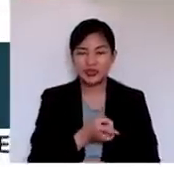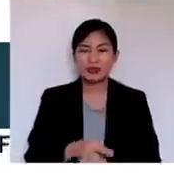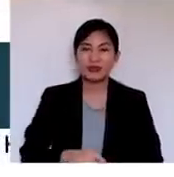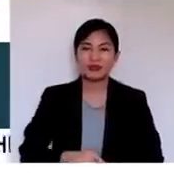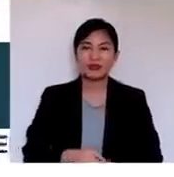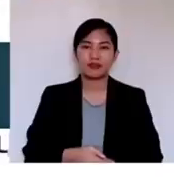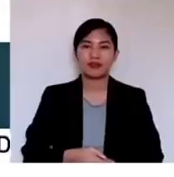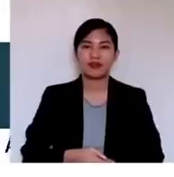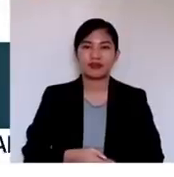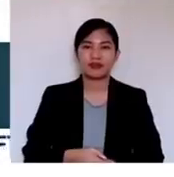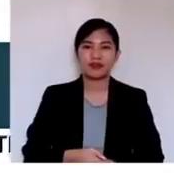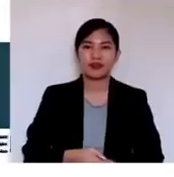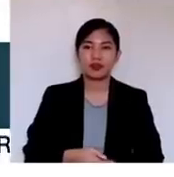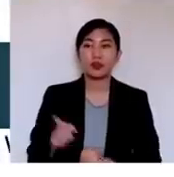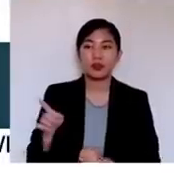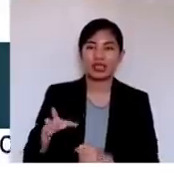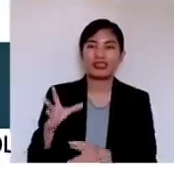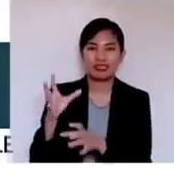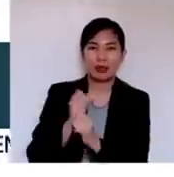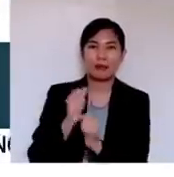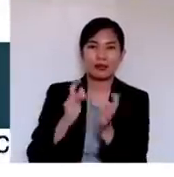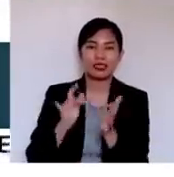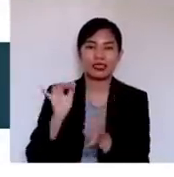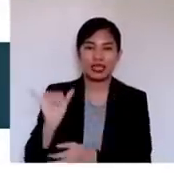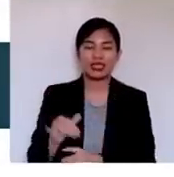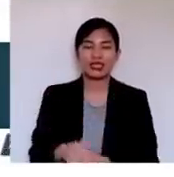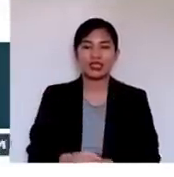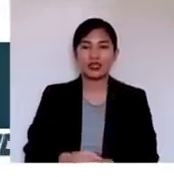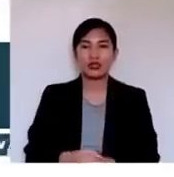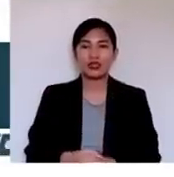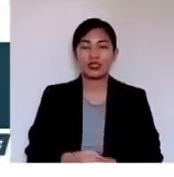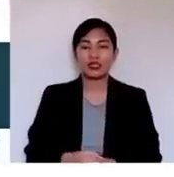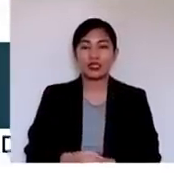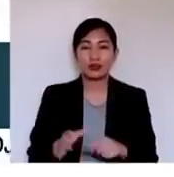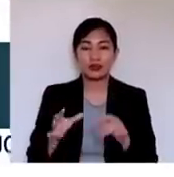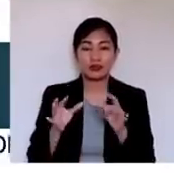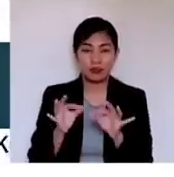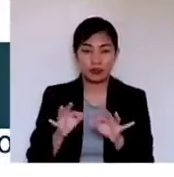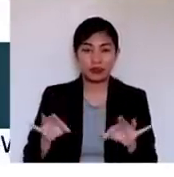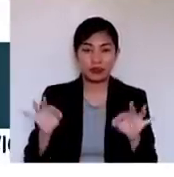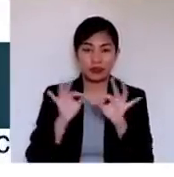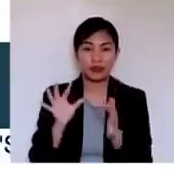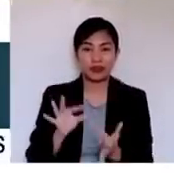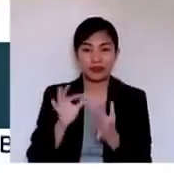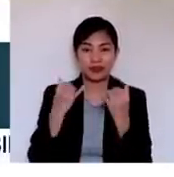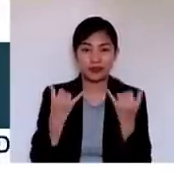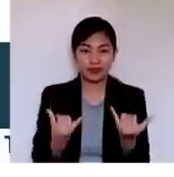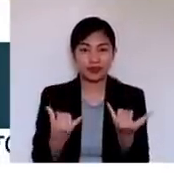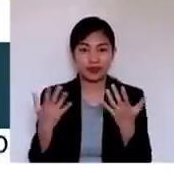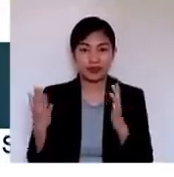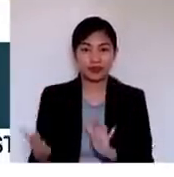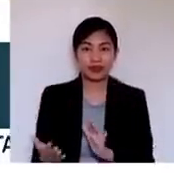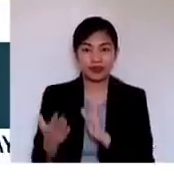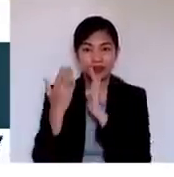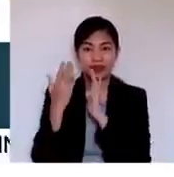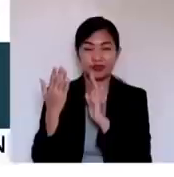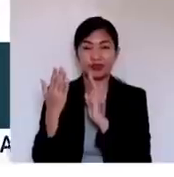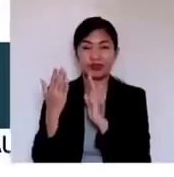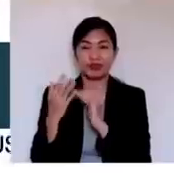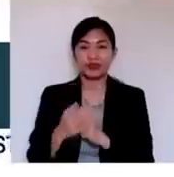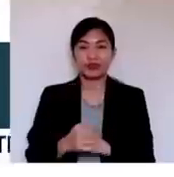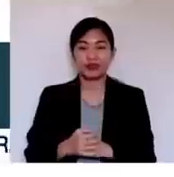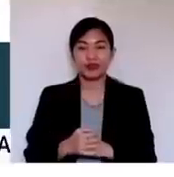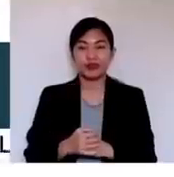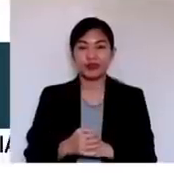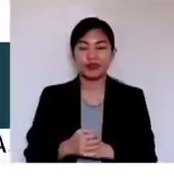I would really leverage on this, because at this stage in the campaign, especially now that face-to-face or mask-to-mask muscle